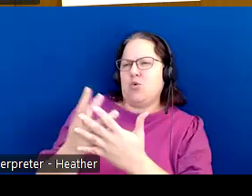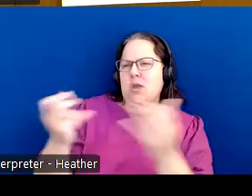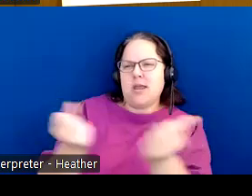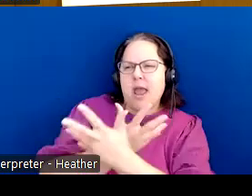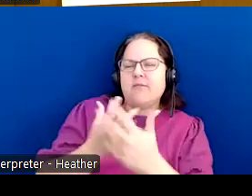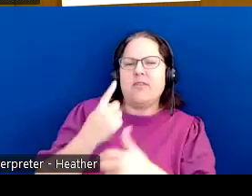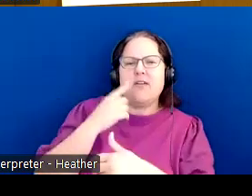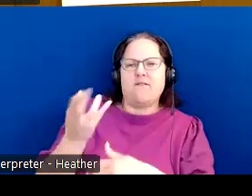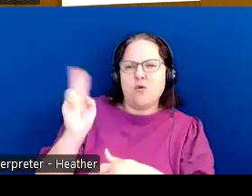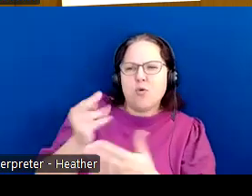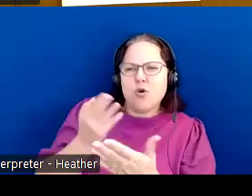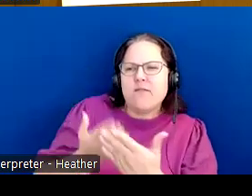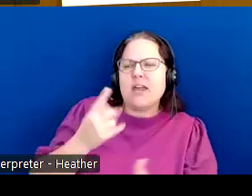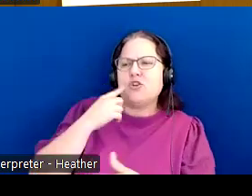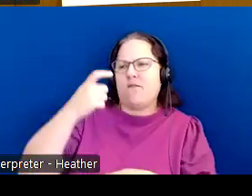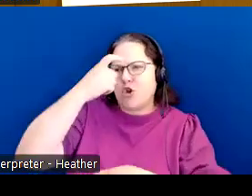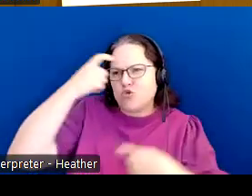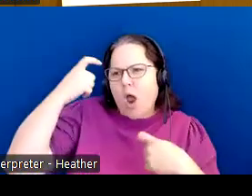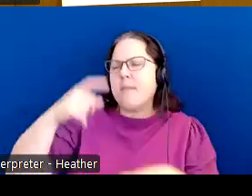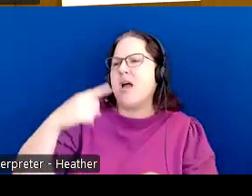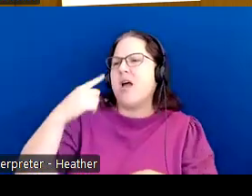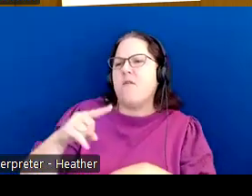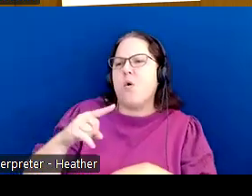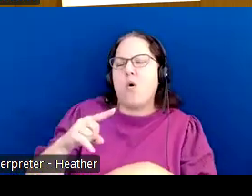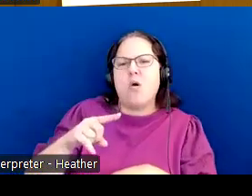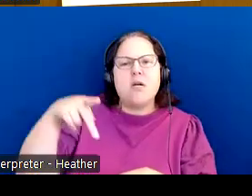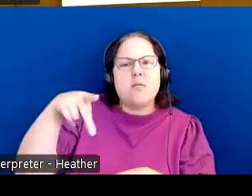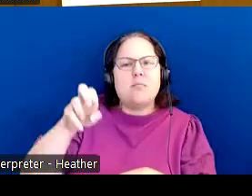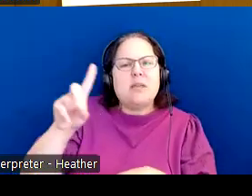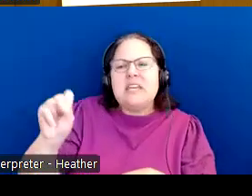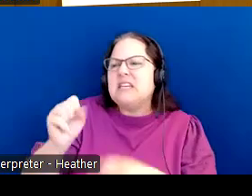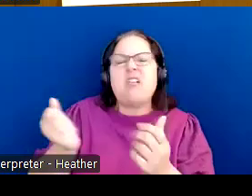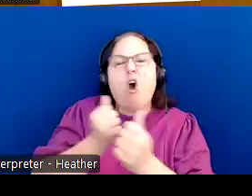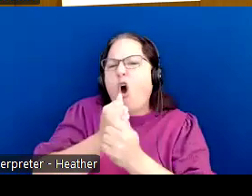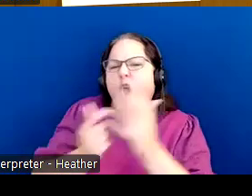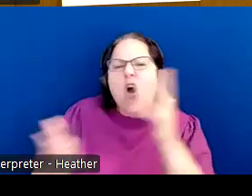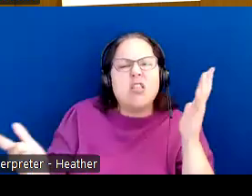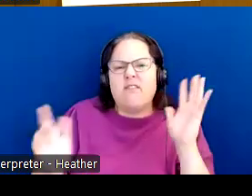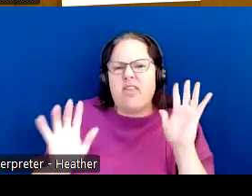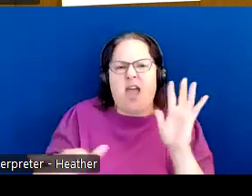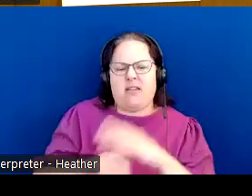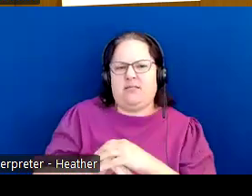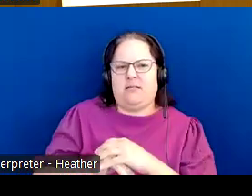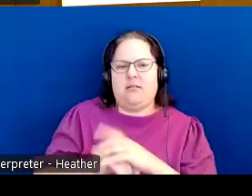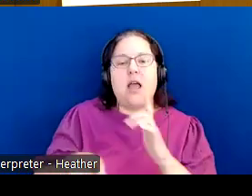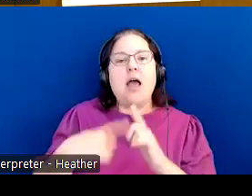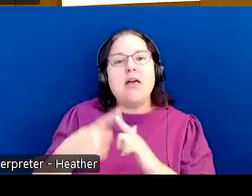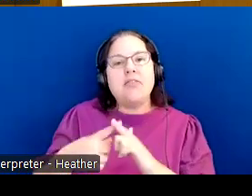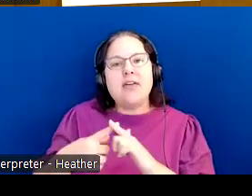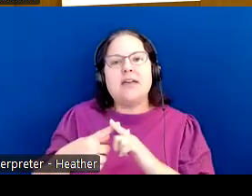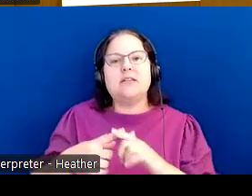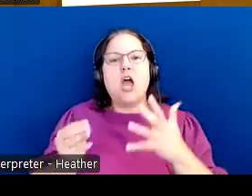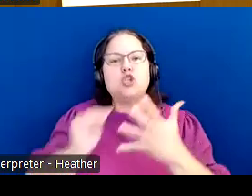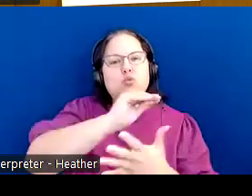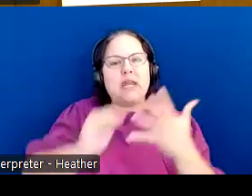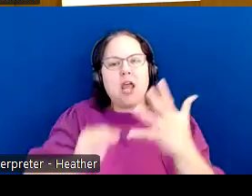burn verification, for trauma designation, for pediatric trauma designation, can do all the screening, and then can triage what this